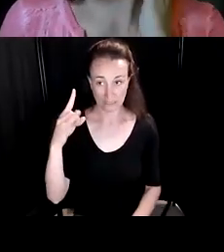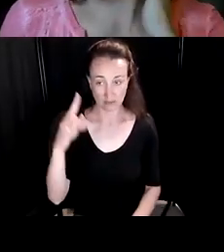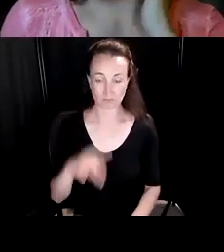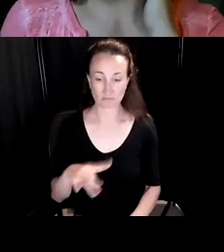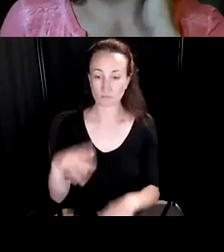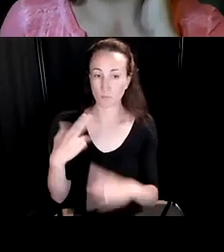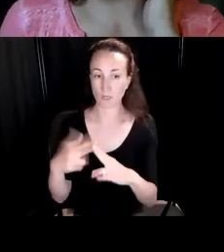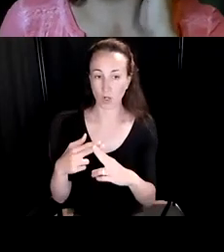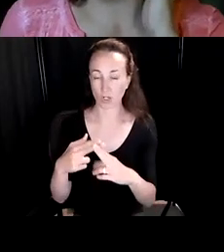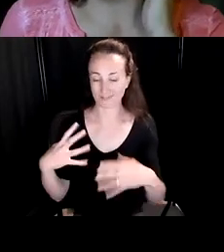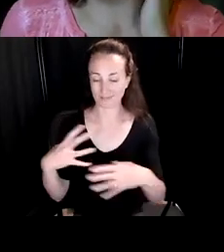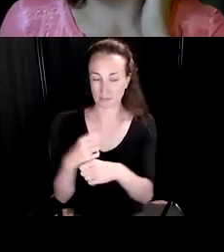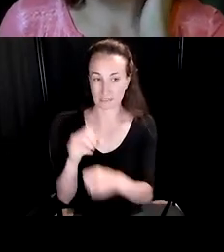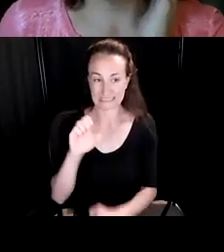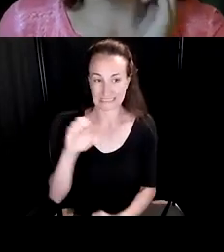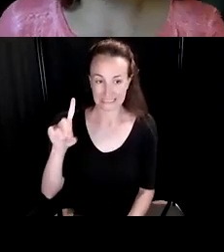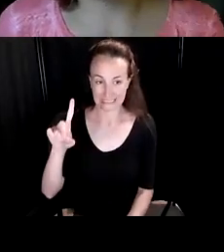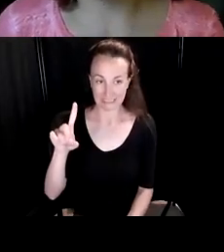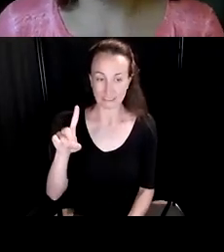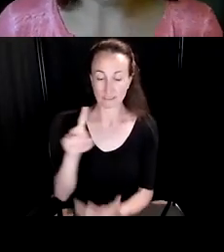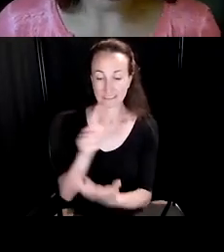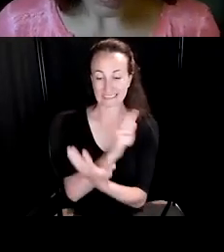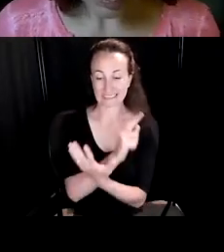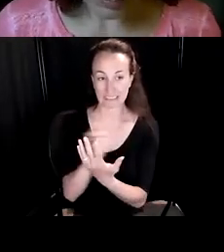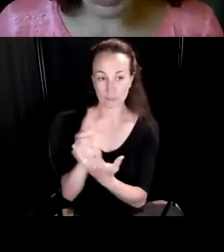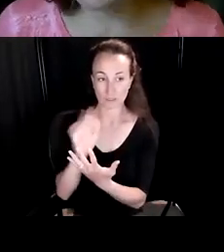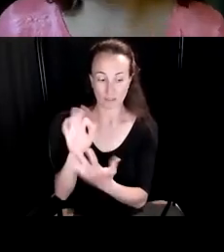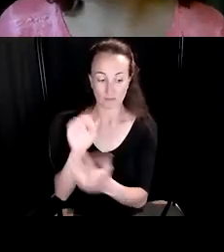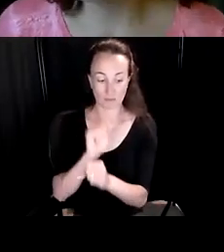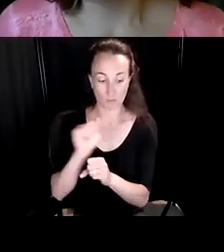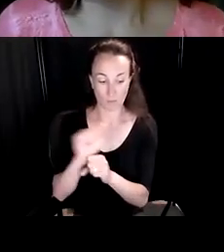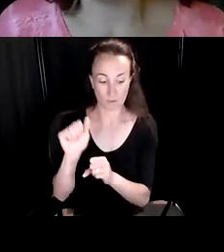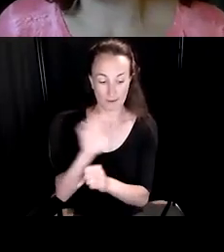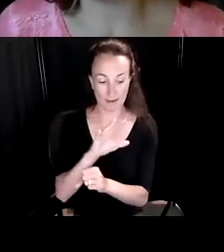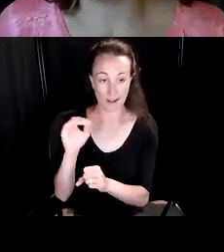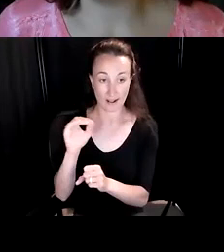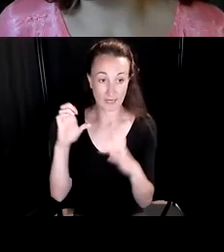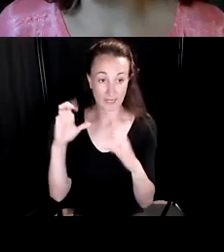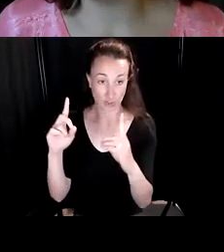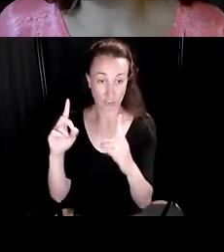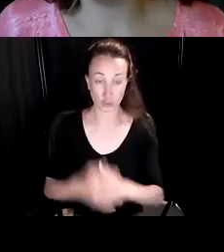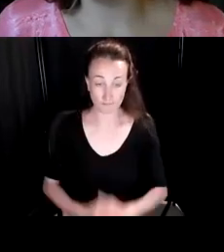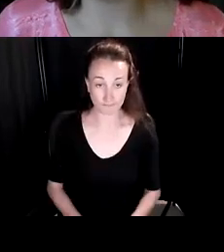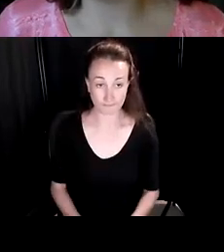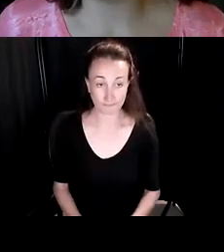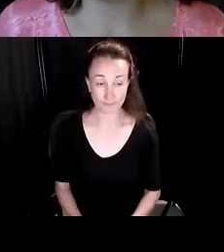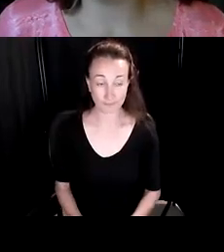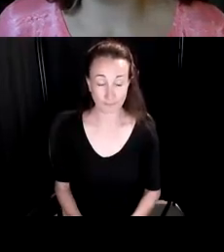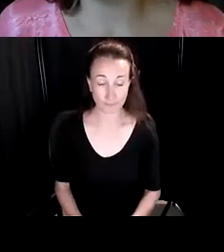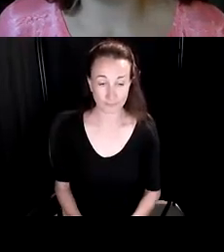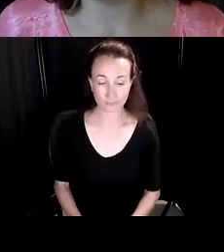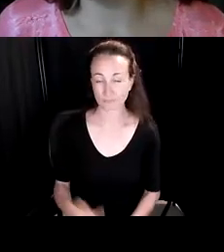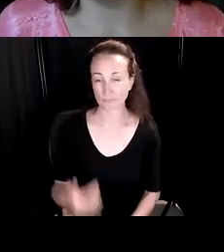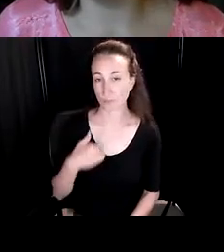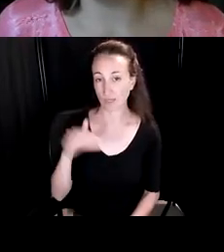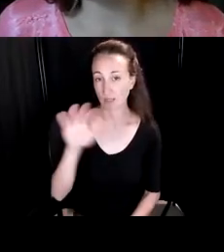the SEED study, Sequences of Employment and Education. And we had about 130